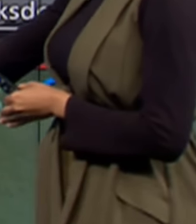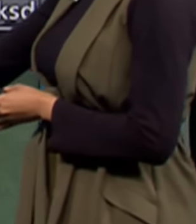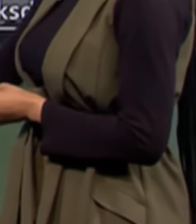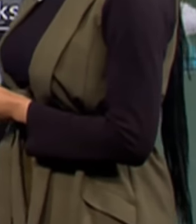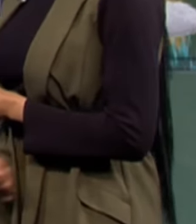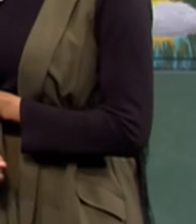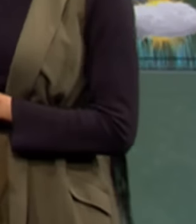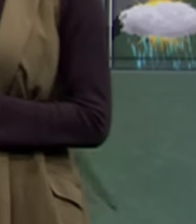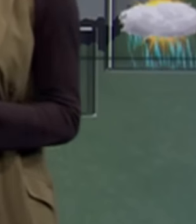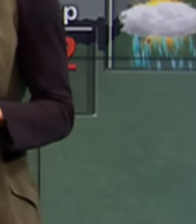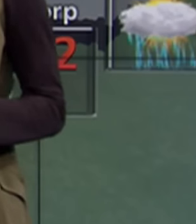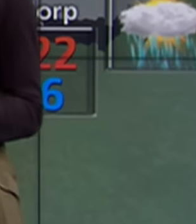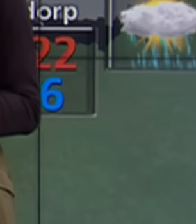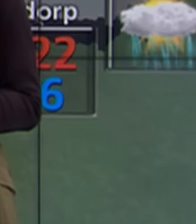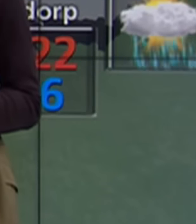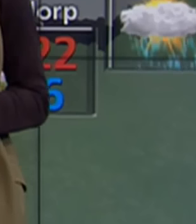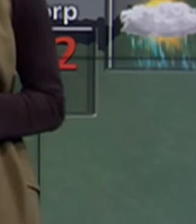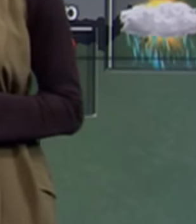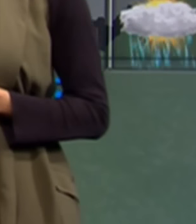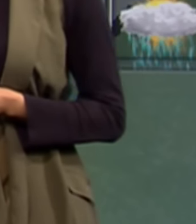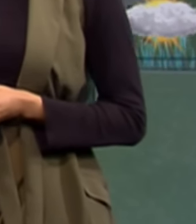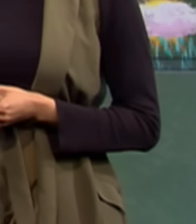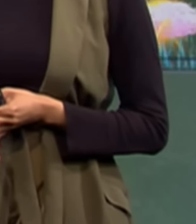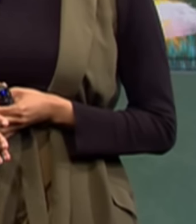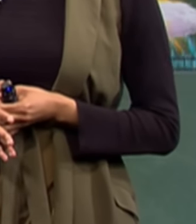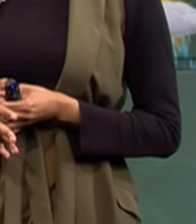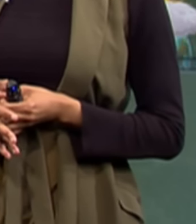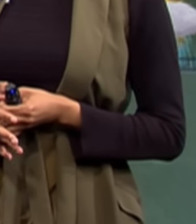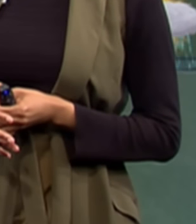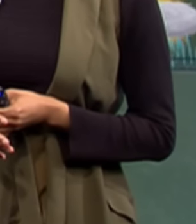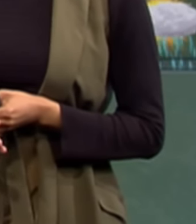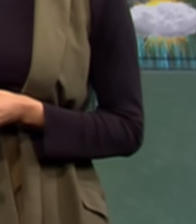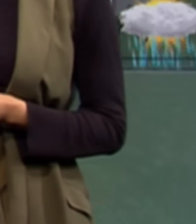karolo ya Bloemfontein go tla nna tsiditsana mo mosong ka digata di le 8 go ya